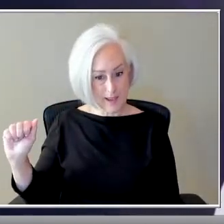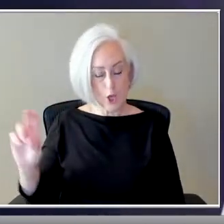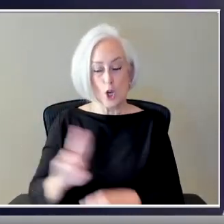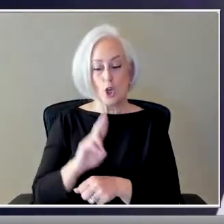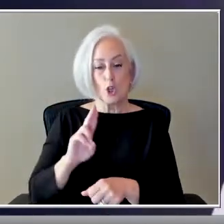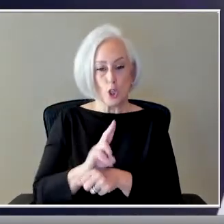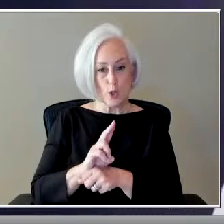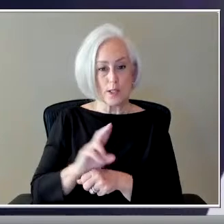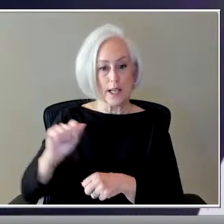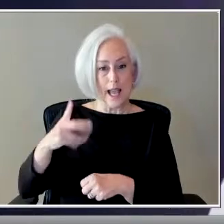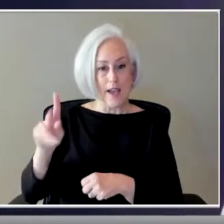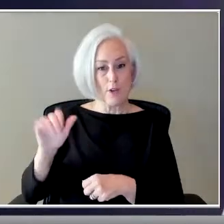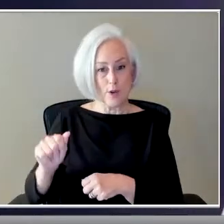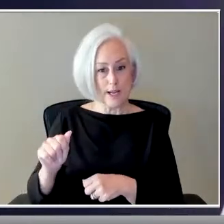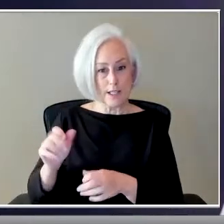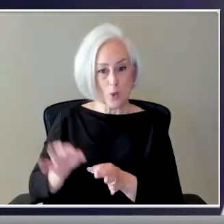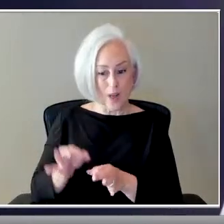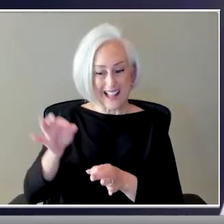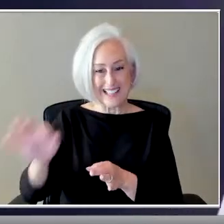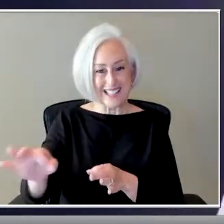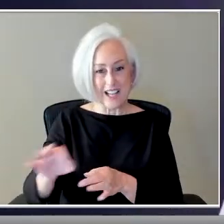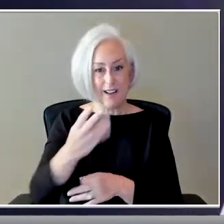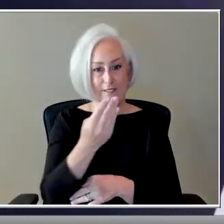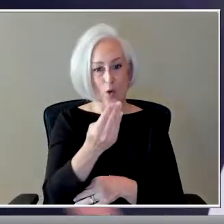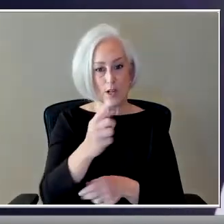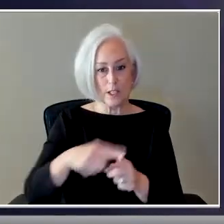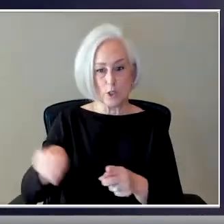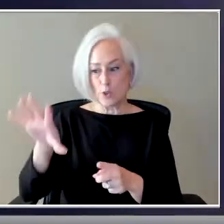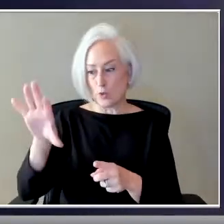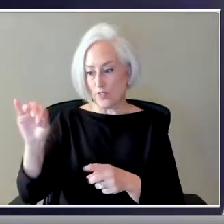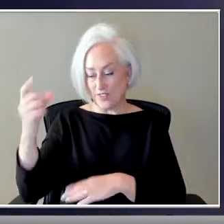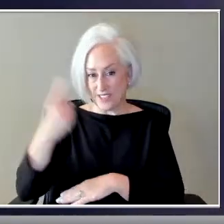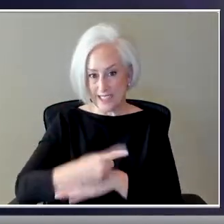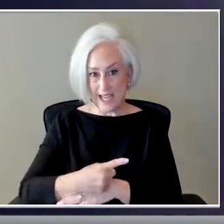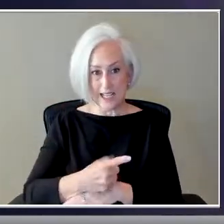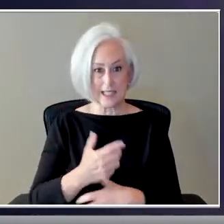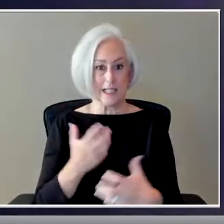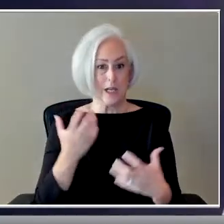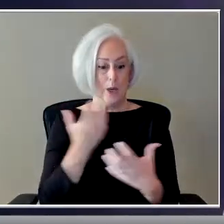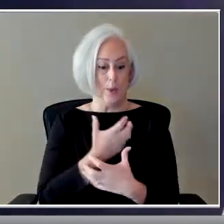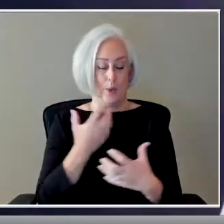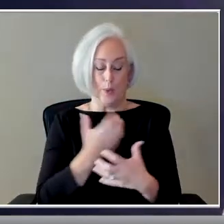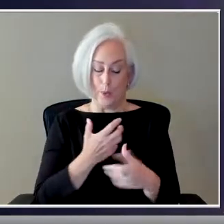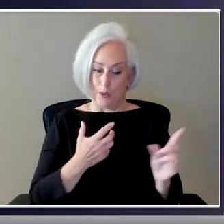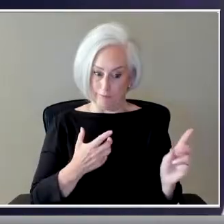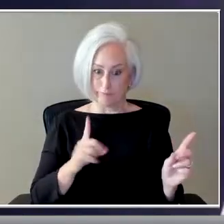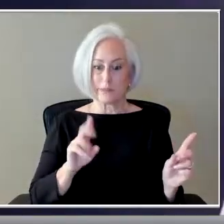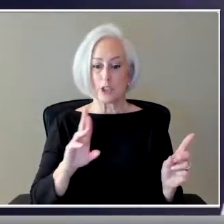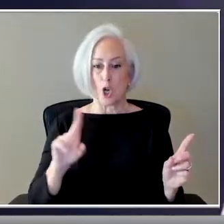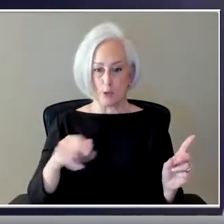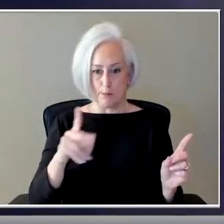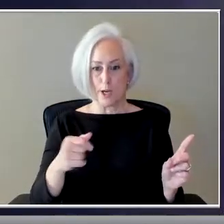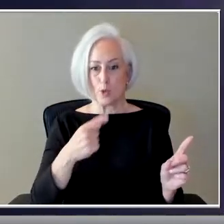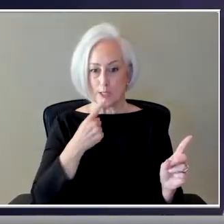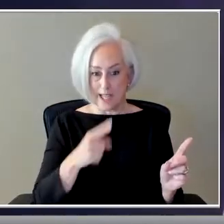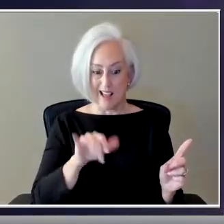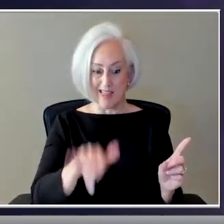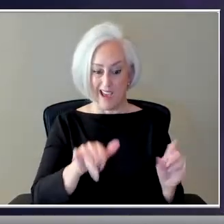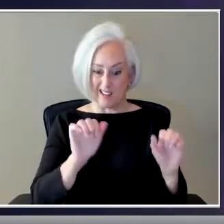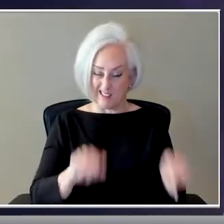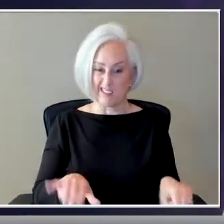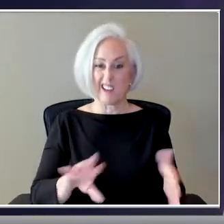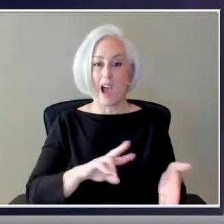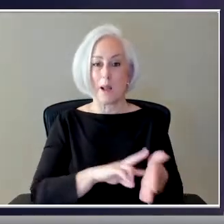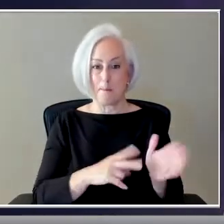pregnancy by 14 to 50 days. Which is huge. Which, and Dr. Parrish can tell you, is life and death for mother and